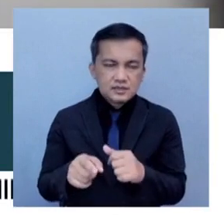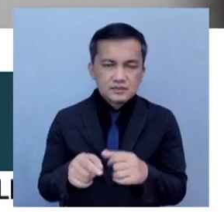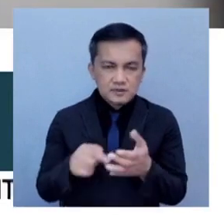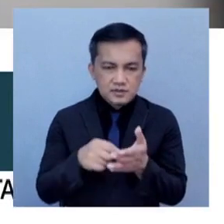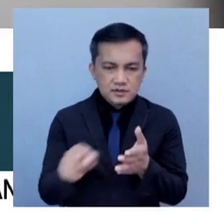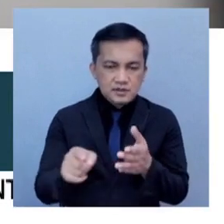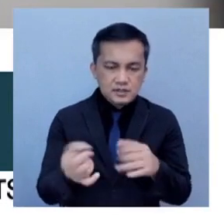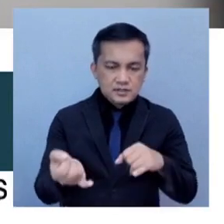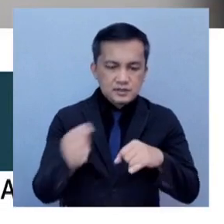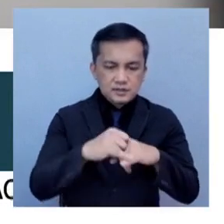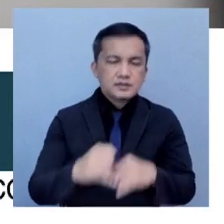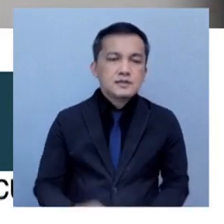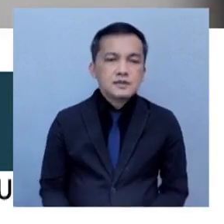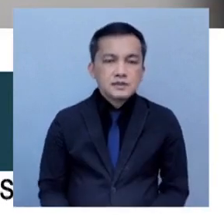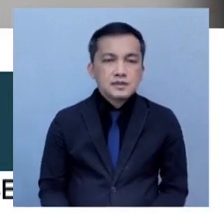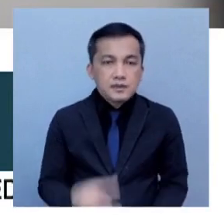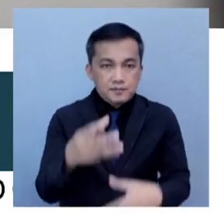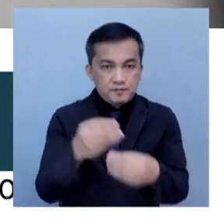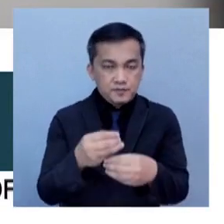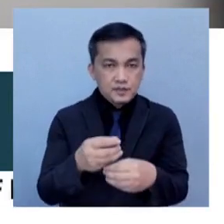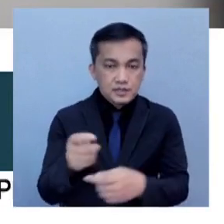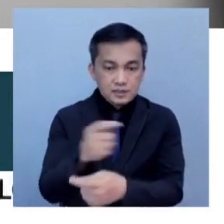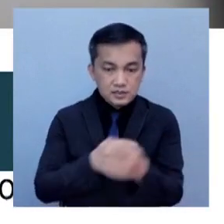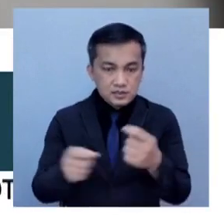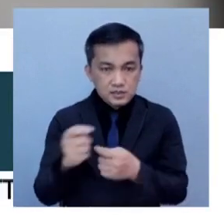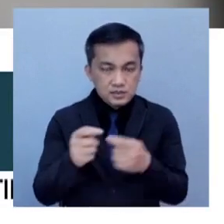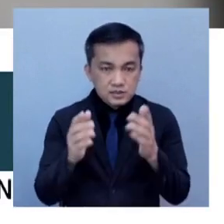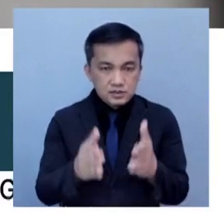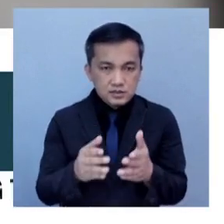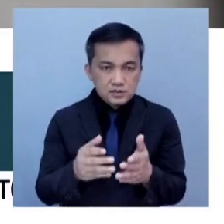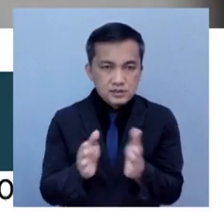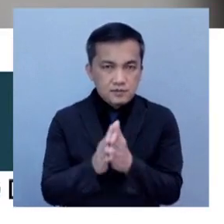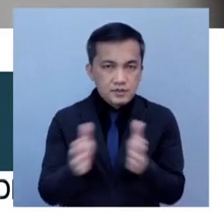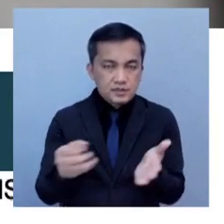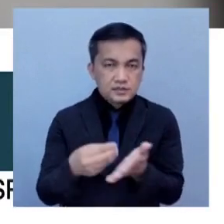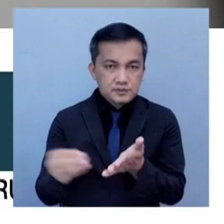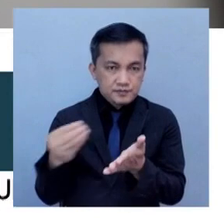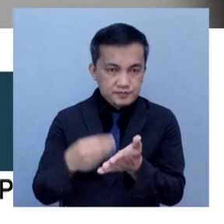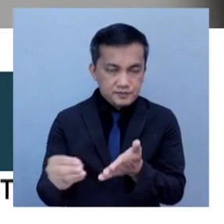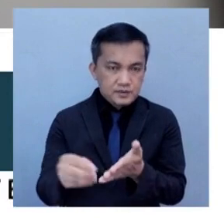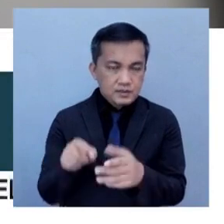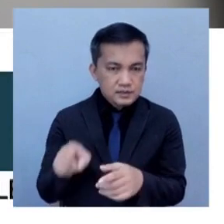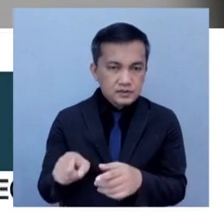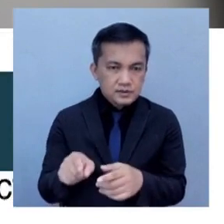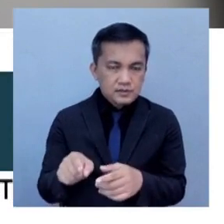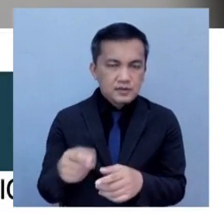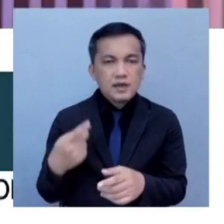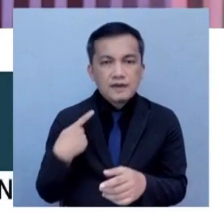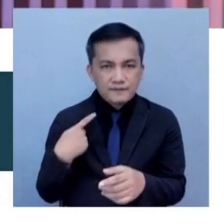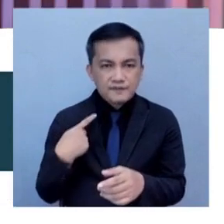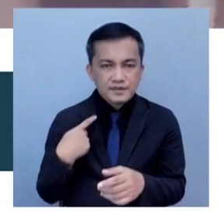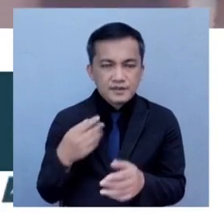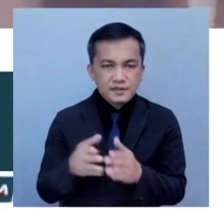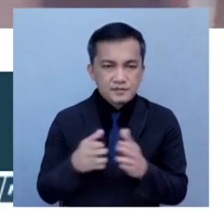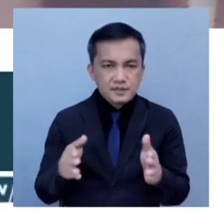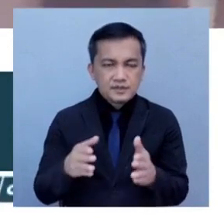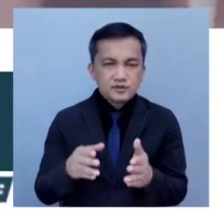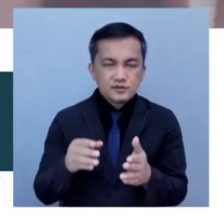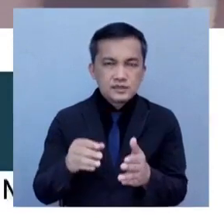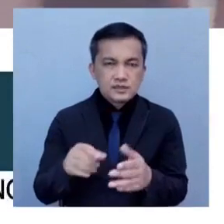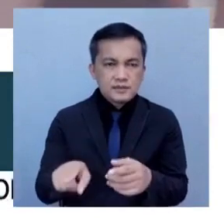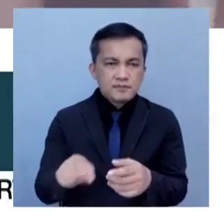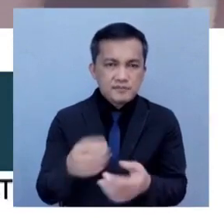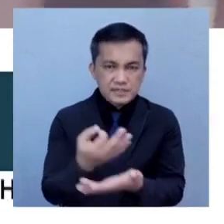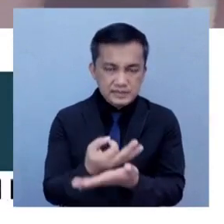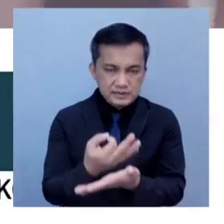Mm-hmm. Aside from that, most of the transactors are actually the big spenders. They're the ones with the big credit lines. We expect that the spending